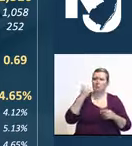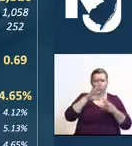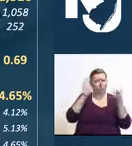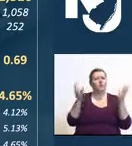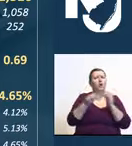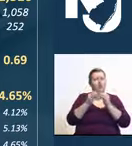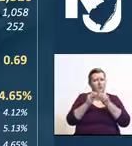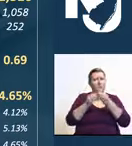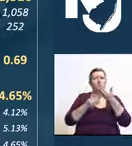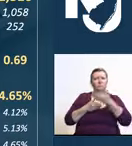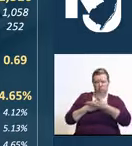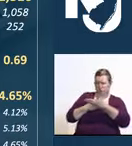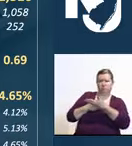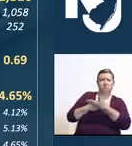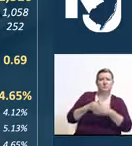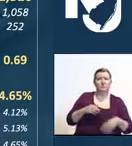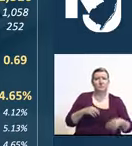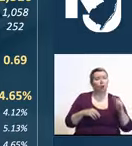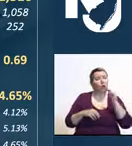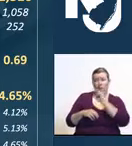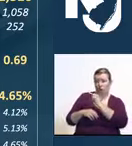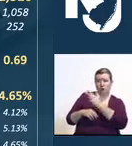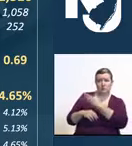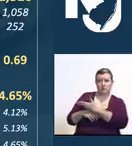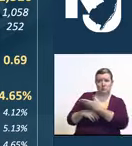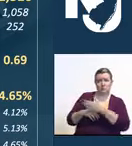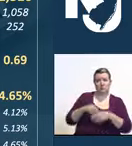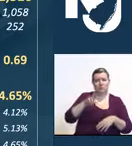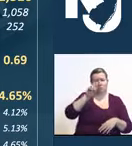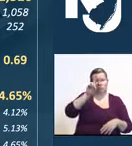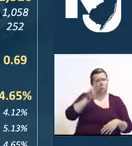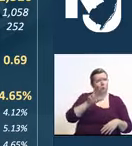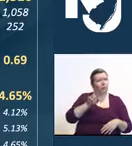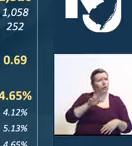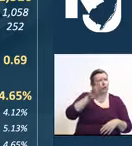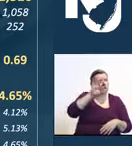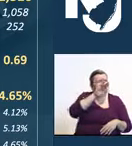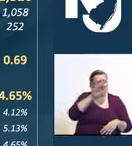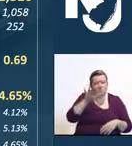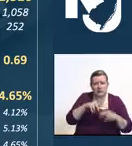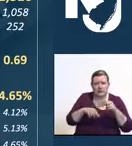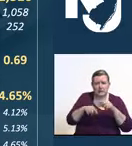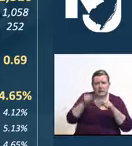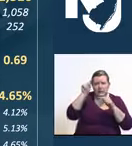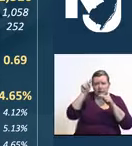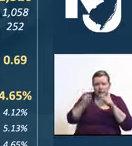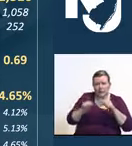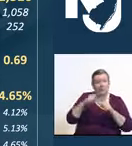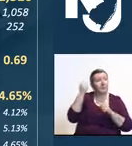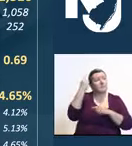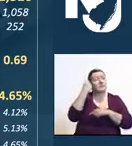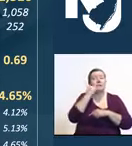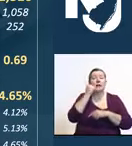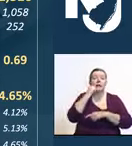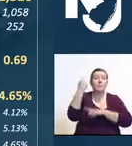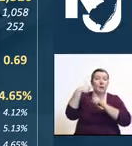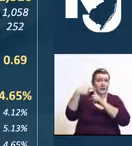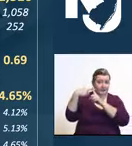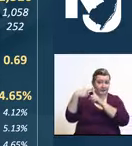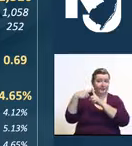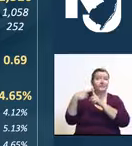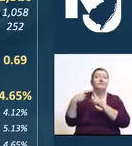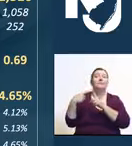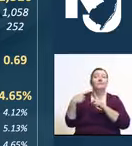particular importance, if you get down sort of 2/3 down the screen, you see a bunch of days in there where the positivity rate has dropped to hovering